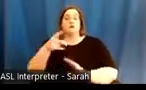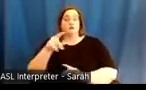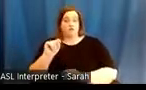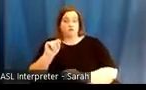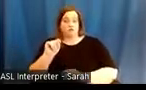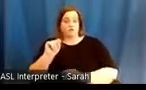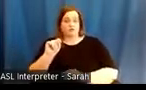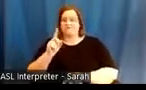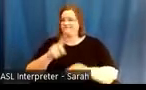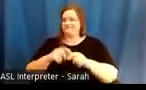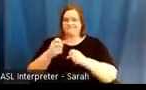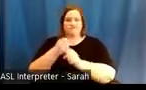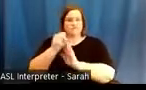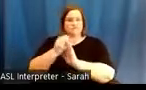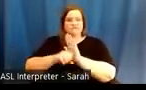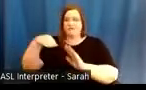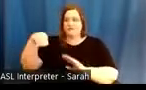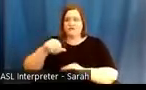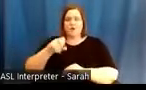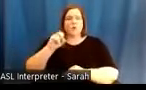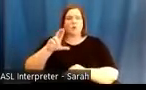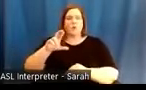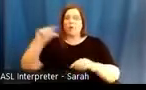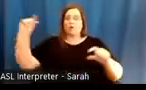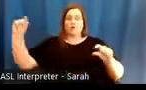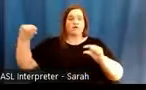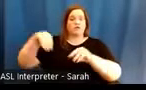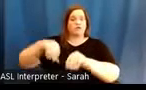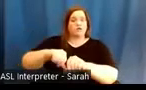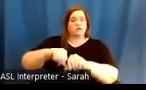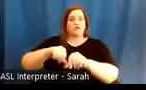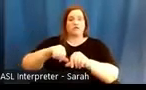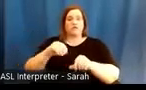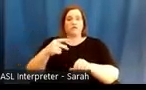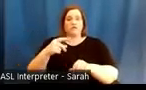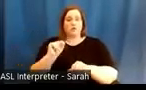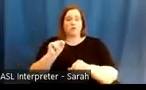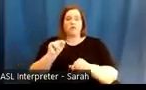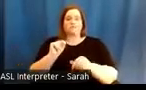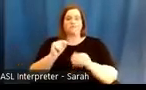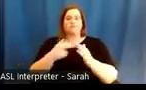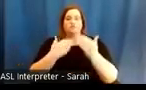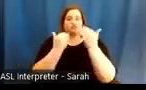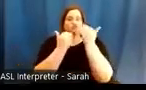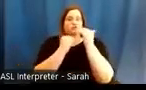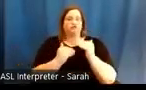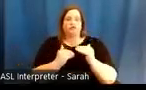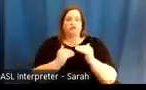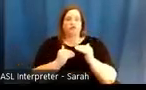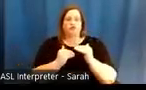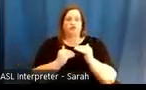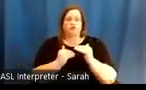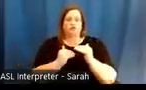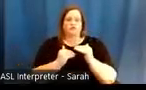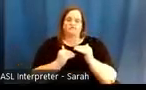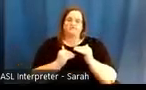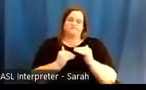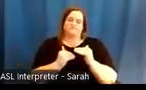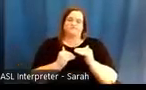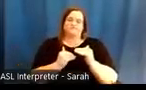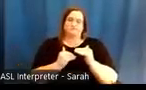state funded or subsidized housing. The restrictions were too, the restrictions were really